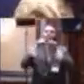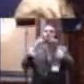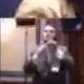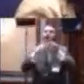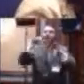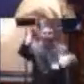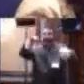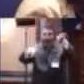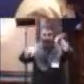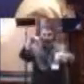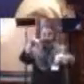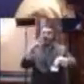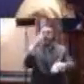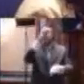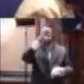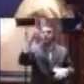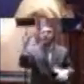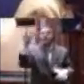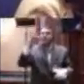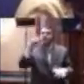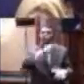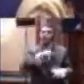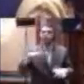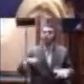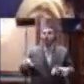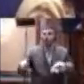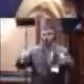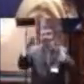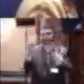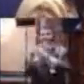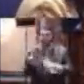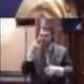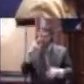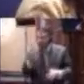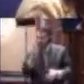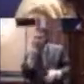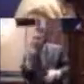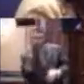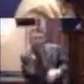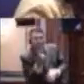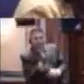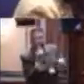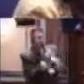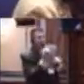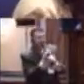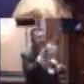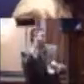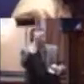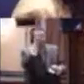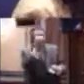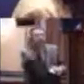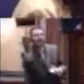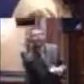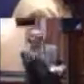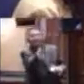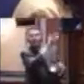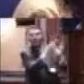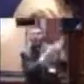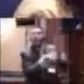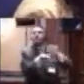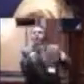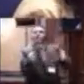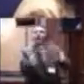because the overall changes of laws that were embedded across society took a